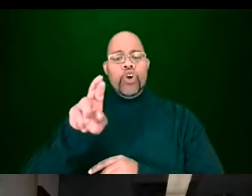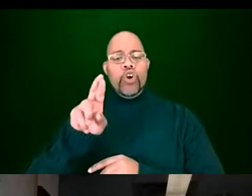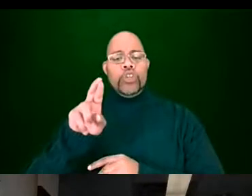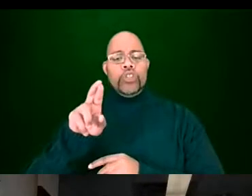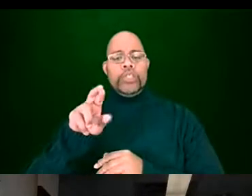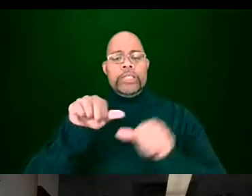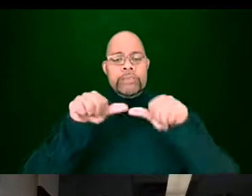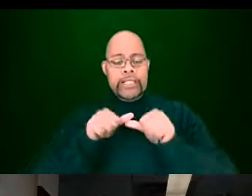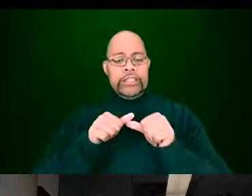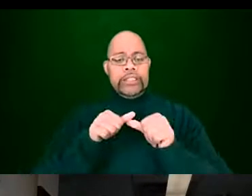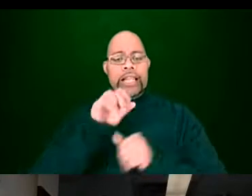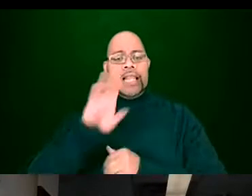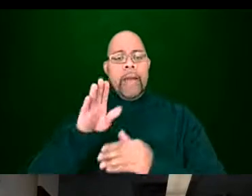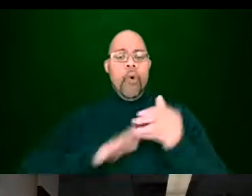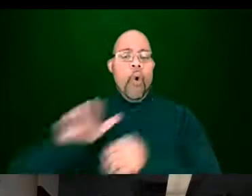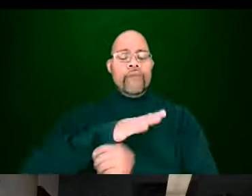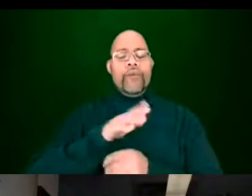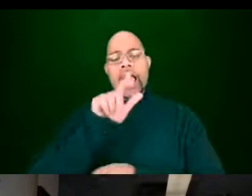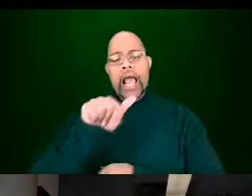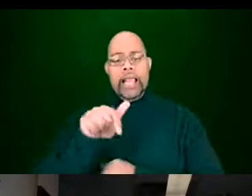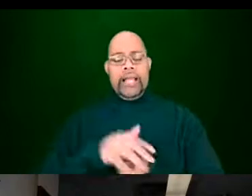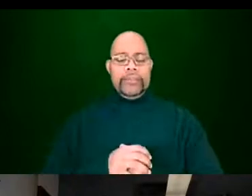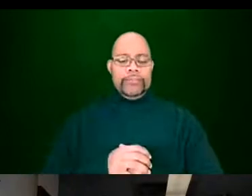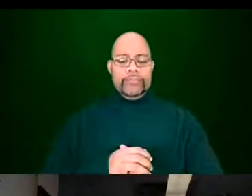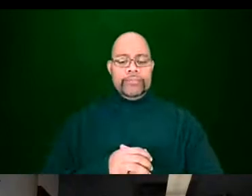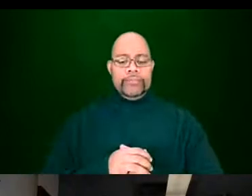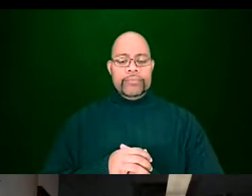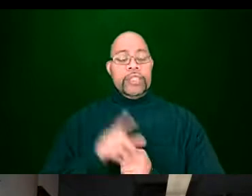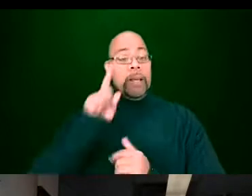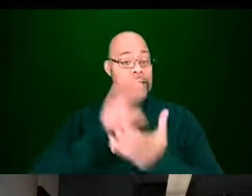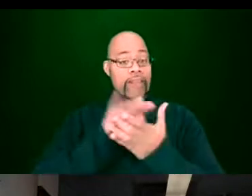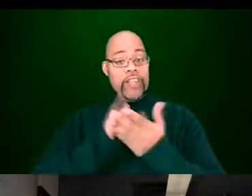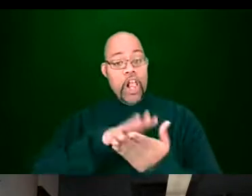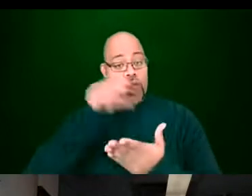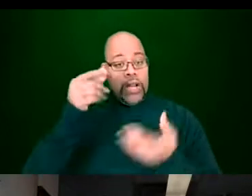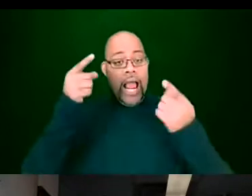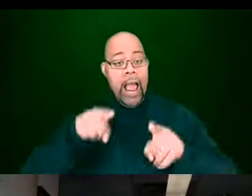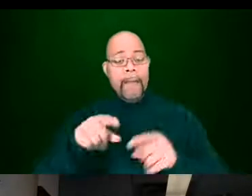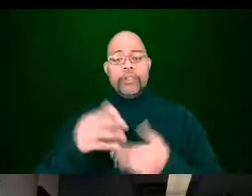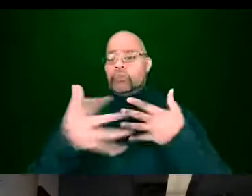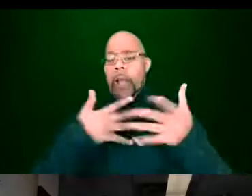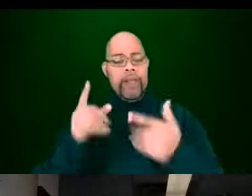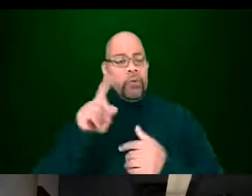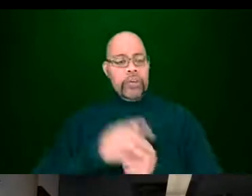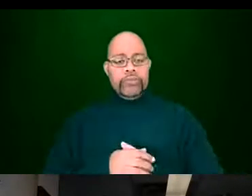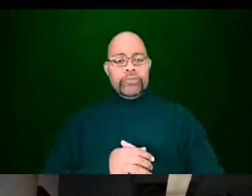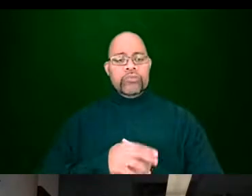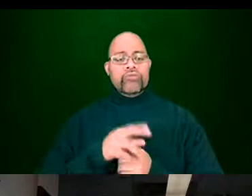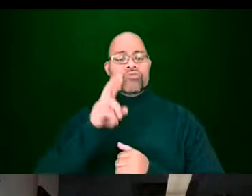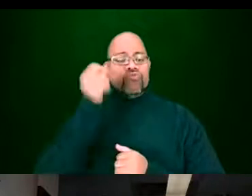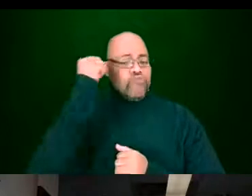labs in schools throughout the greater Los Angeles area. She believes that learning happens wherever. Radical kindness